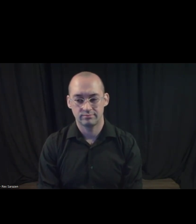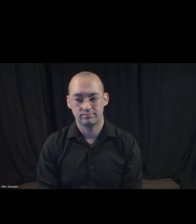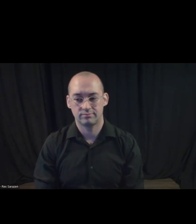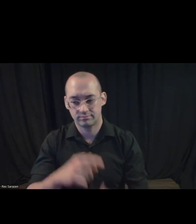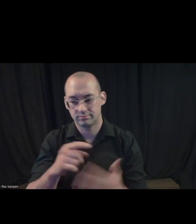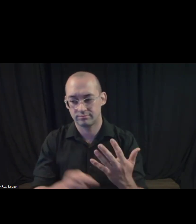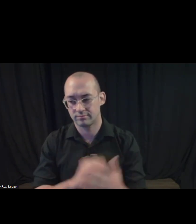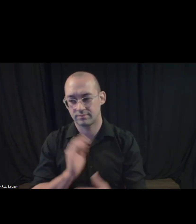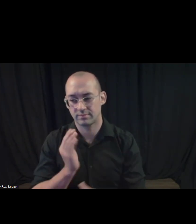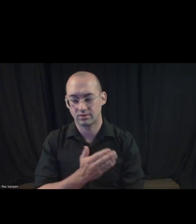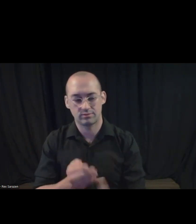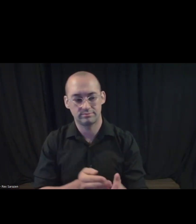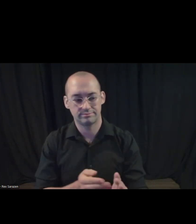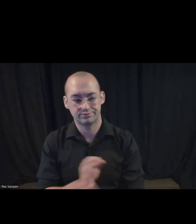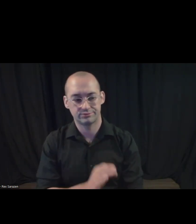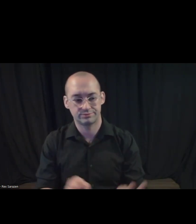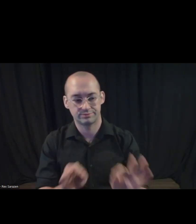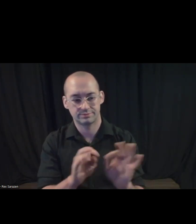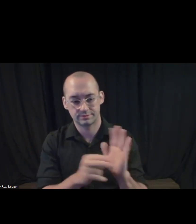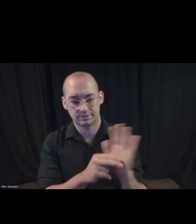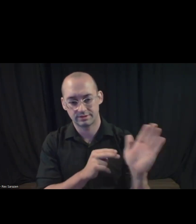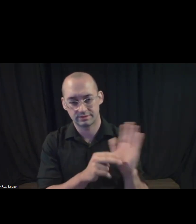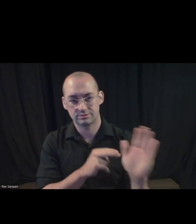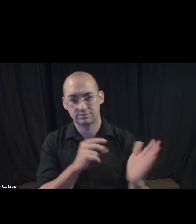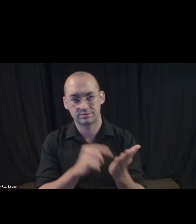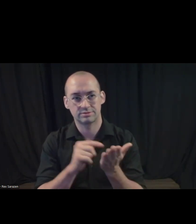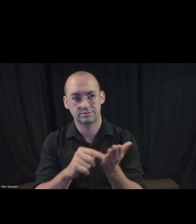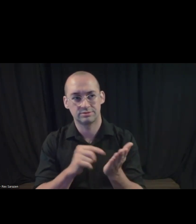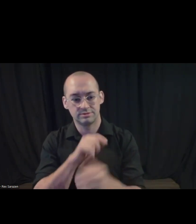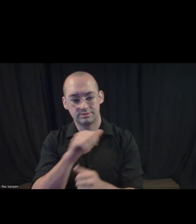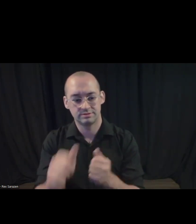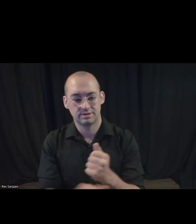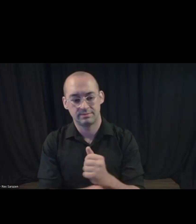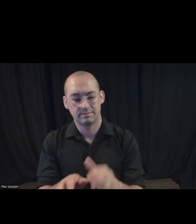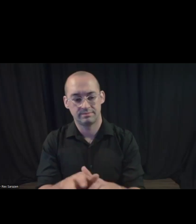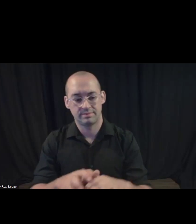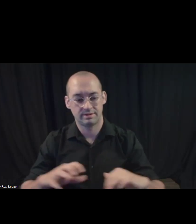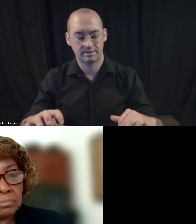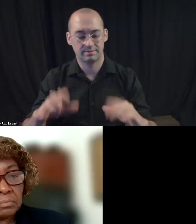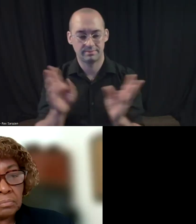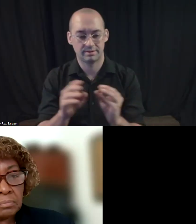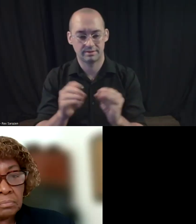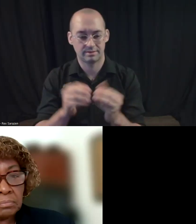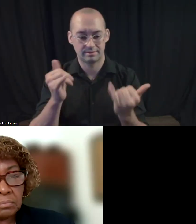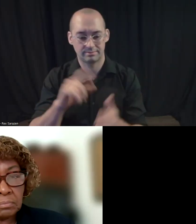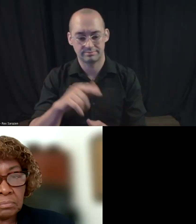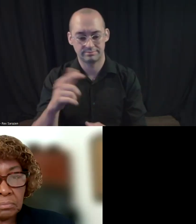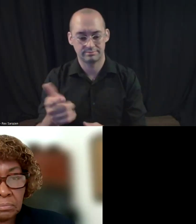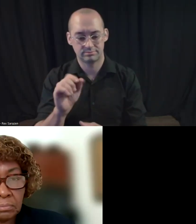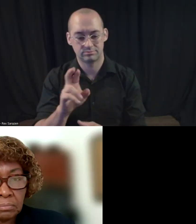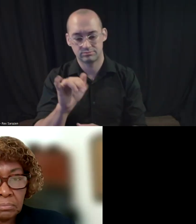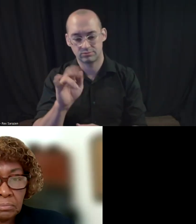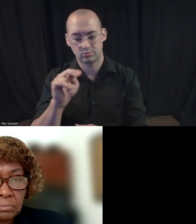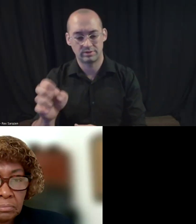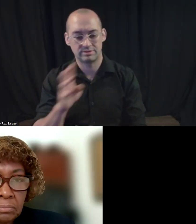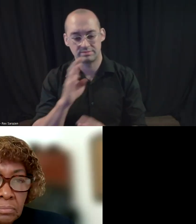main highlights from our discussions in our subcommittee meeting. I'm going to pass it to Corinne now to speak about